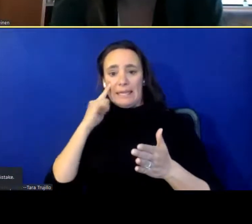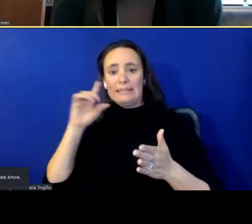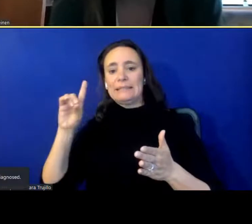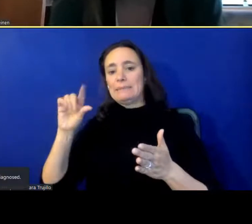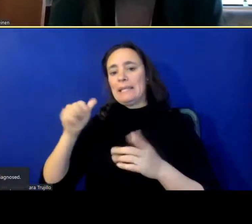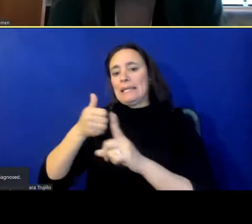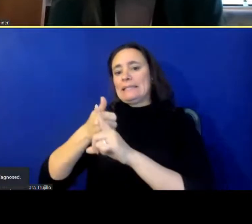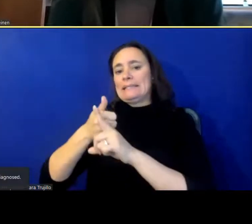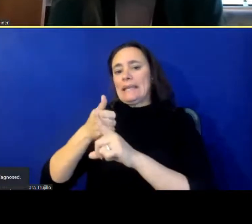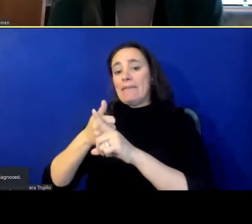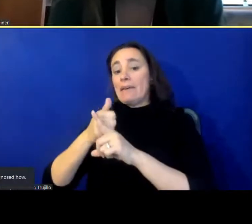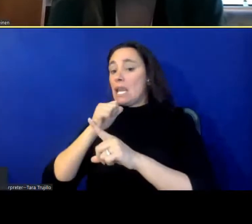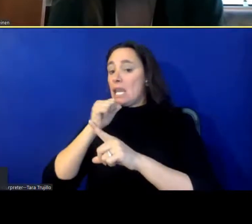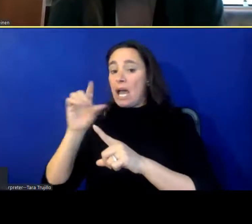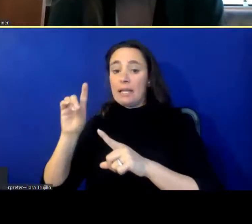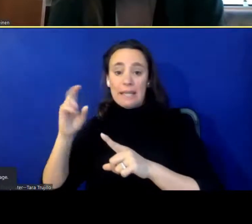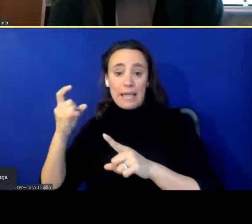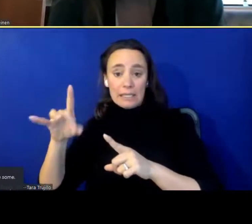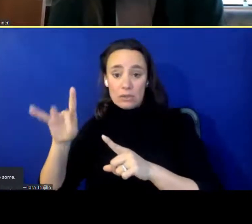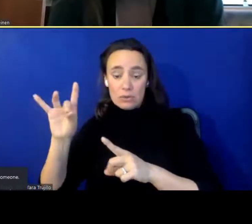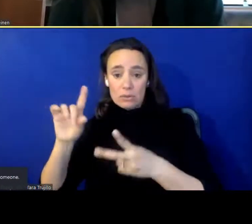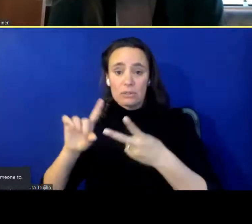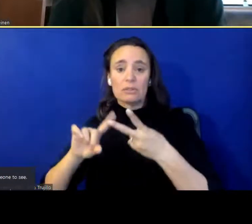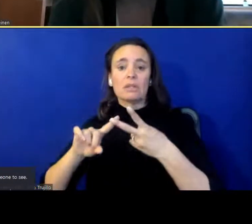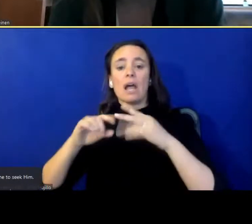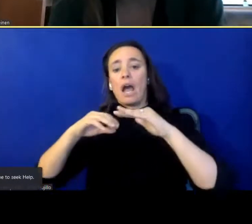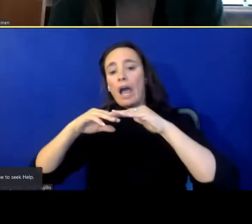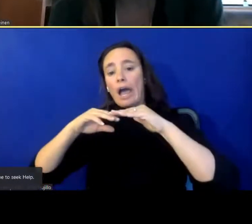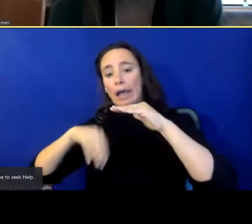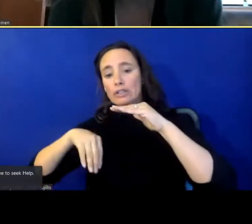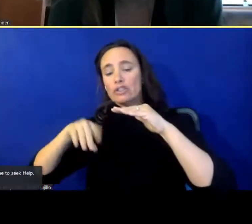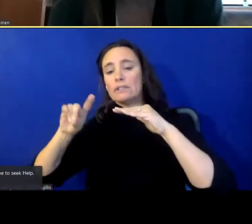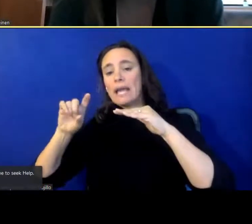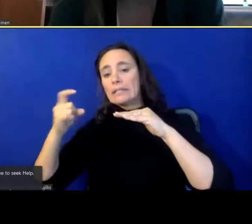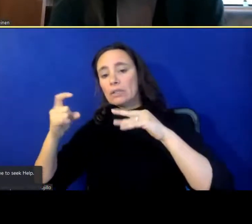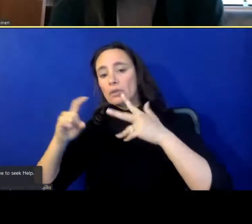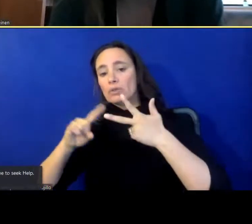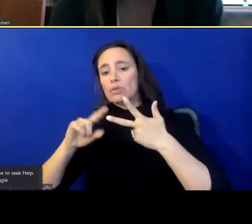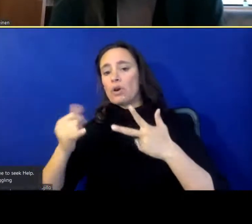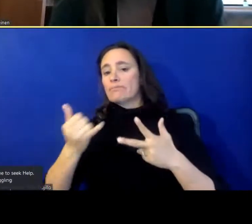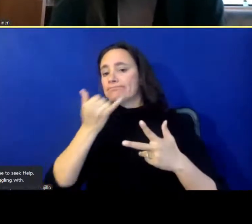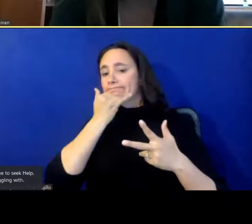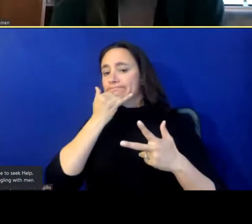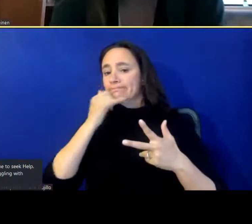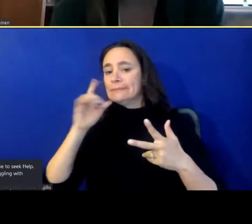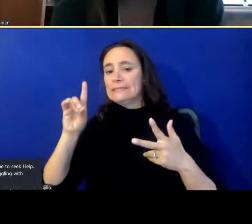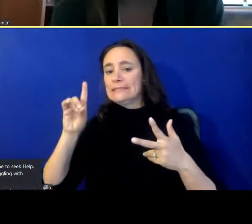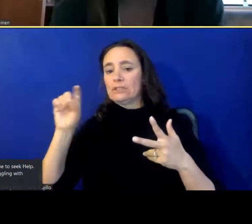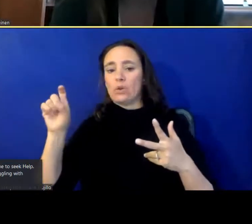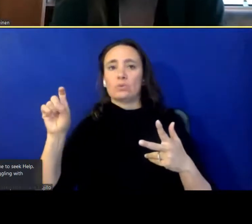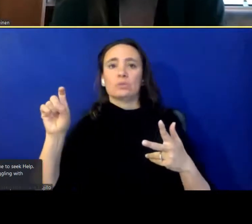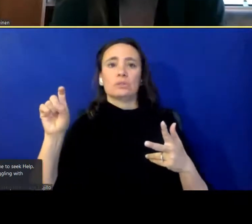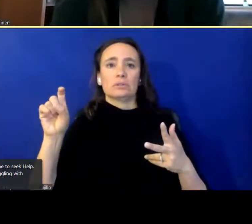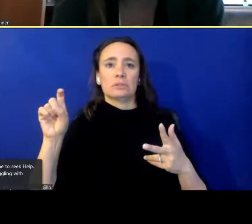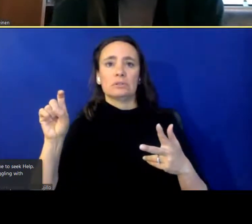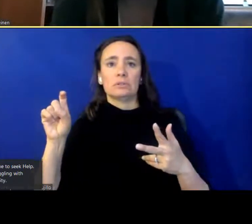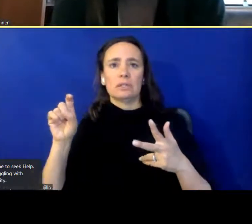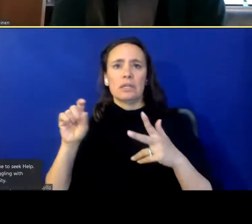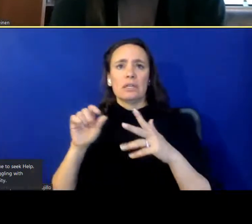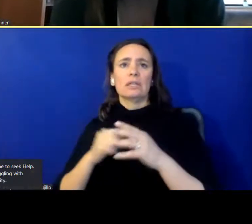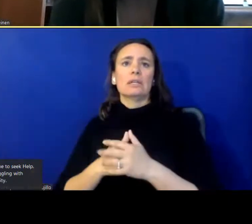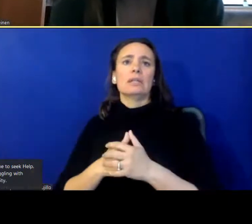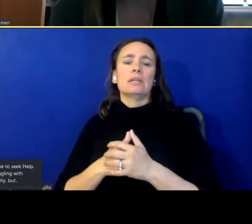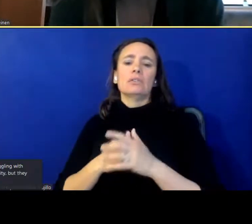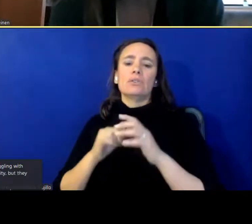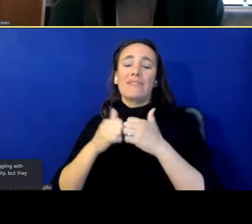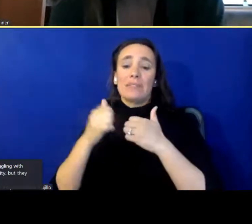misdiagnosed? How do you encourage someone to seek help if you think they might be struggling with mental illness or another disability,